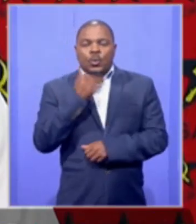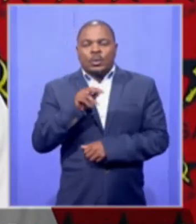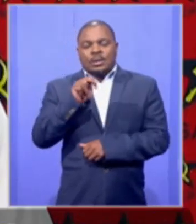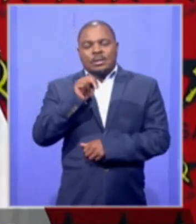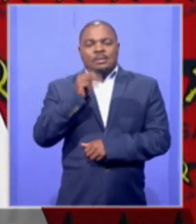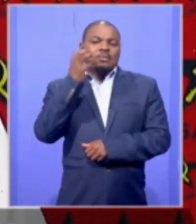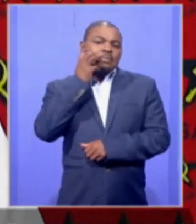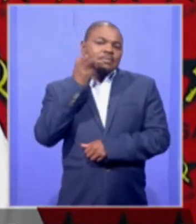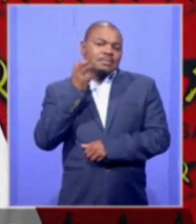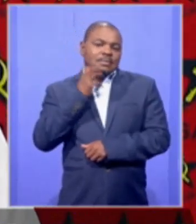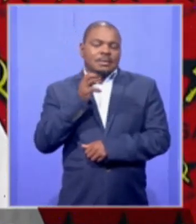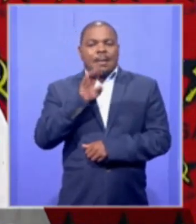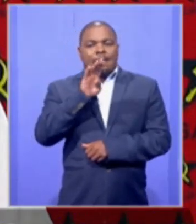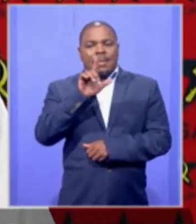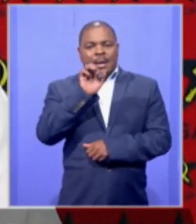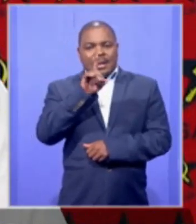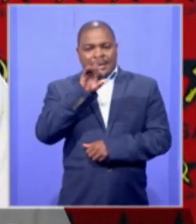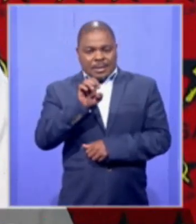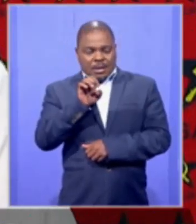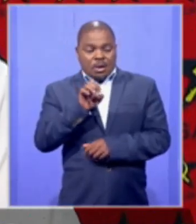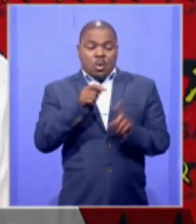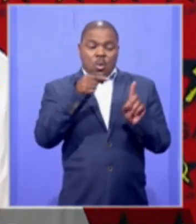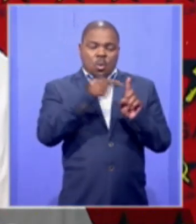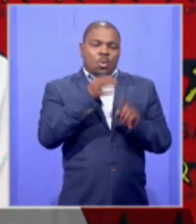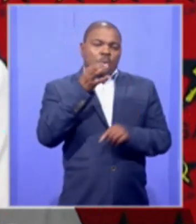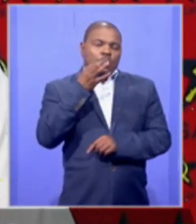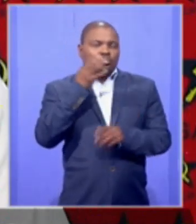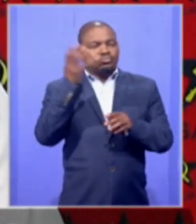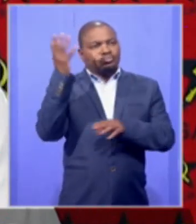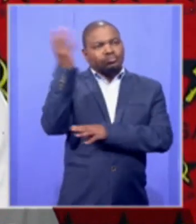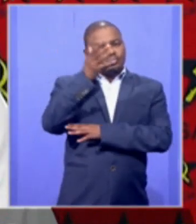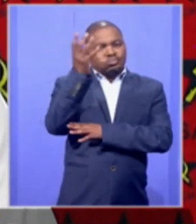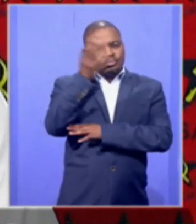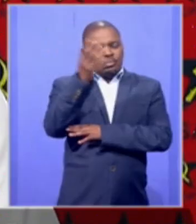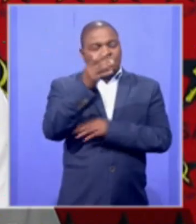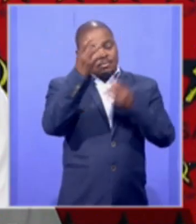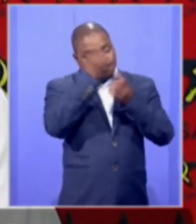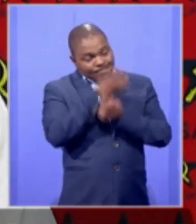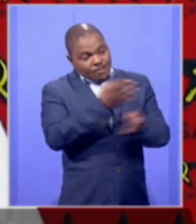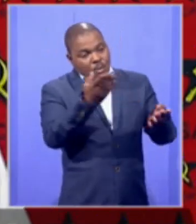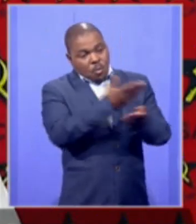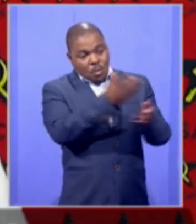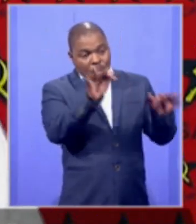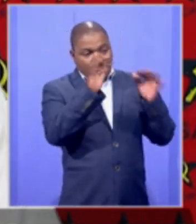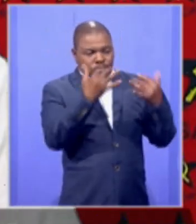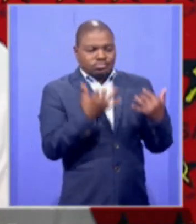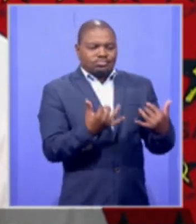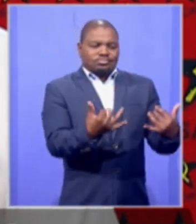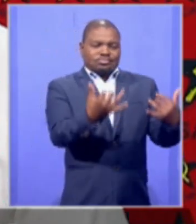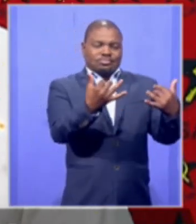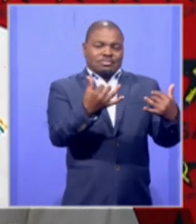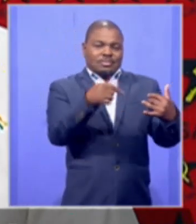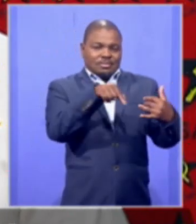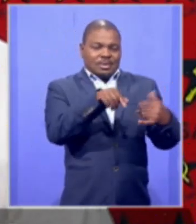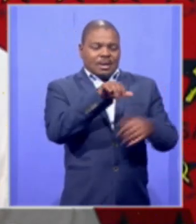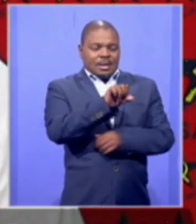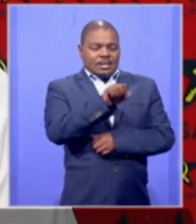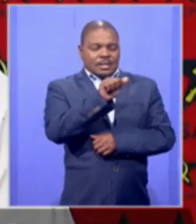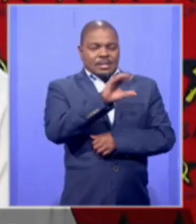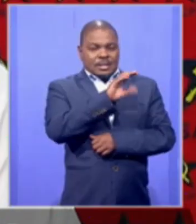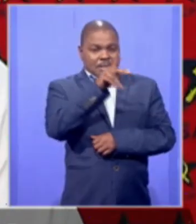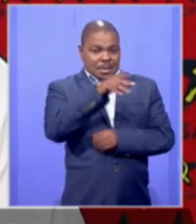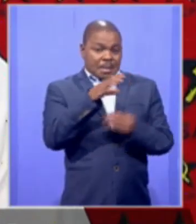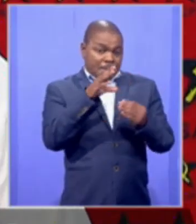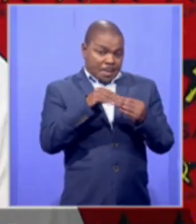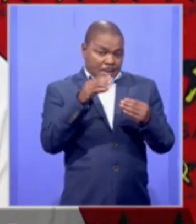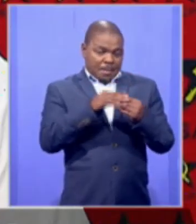Nzimande ga bua a re a na molaetsa fala ba bolela batho ba ba tlile mo maloko a SACP a bua